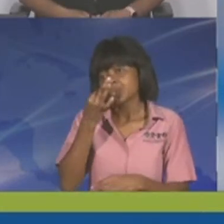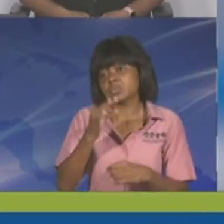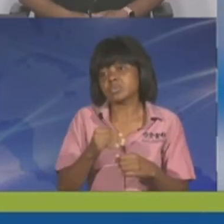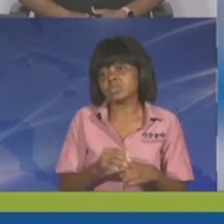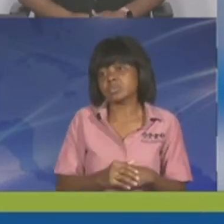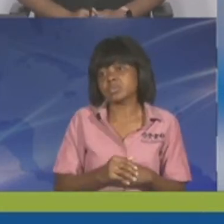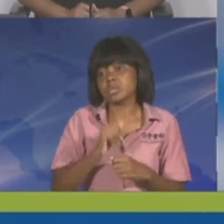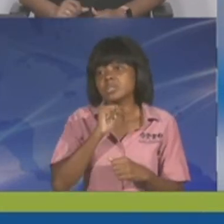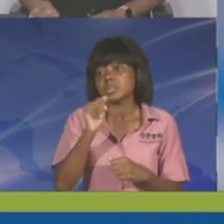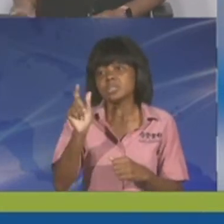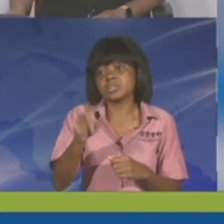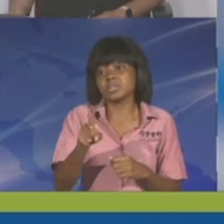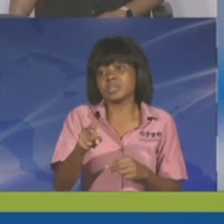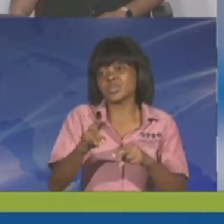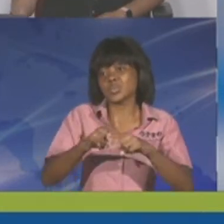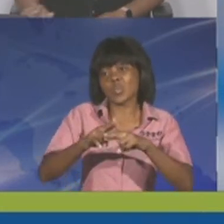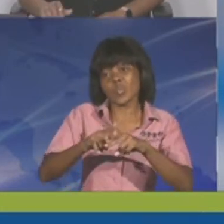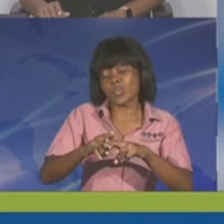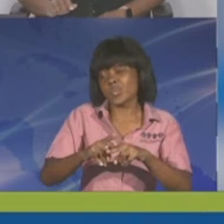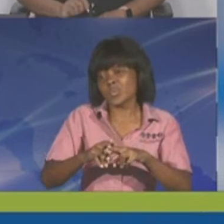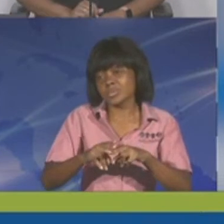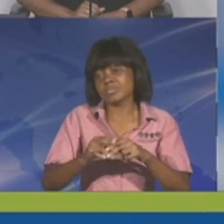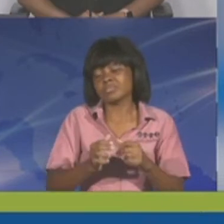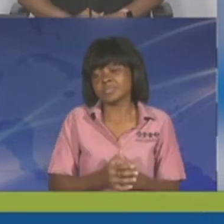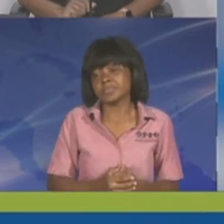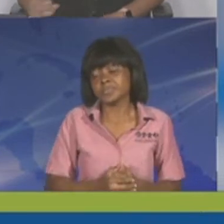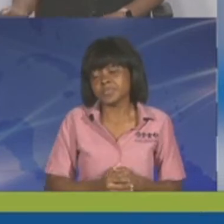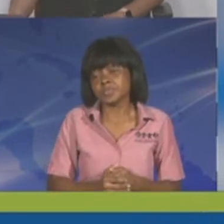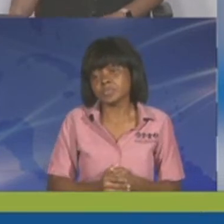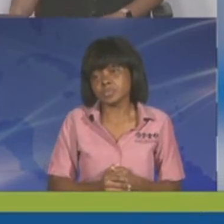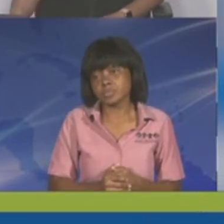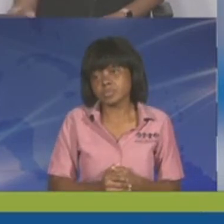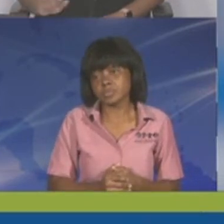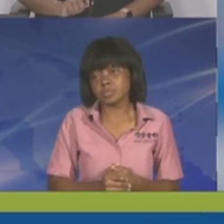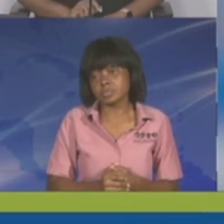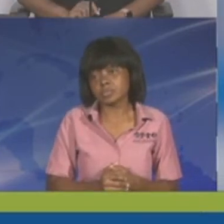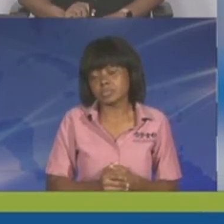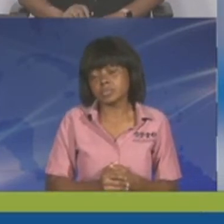not our go-to for making our meals more delicious.